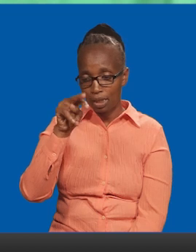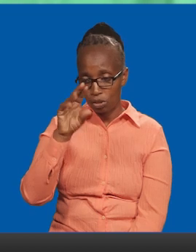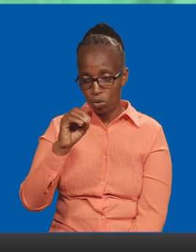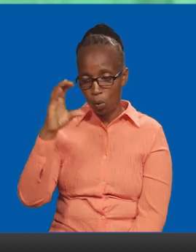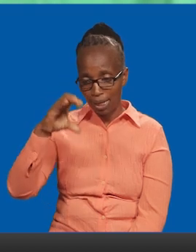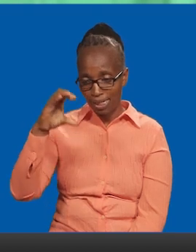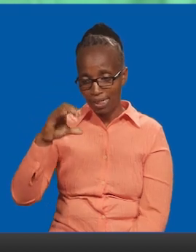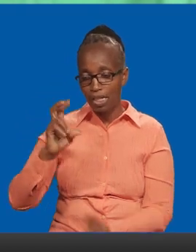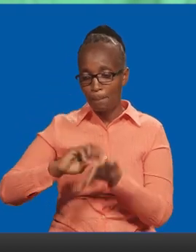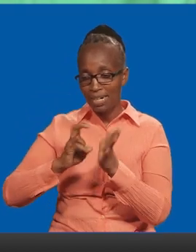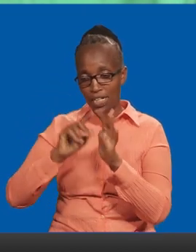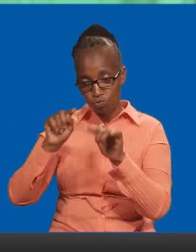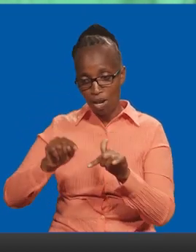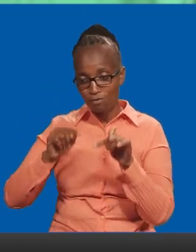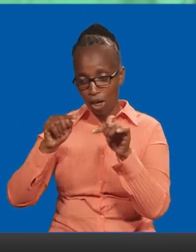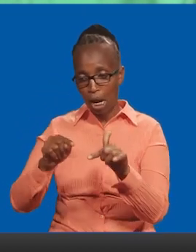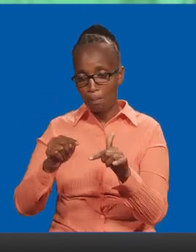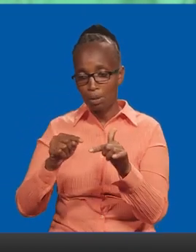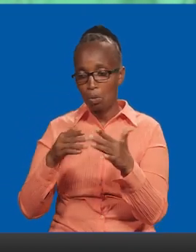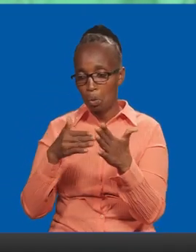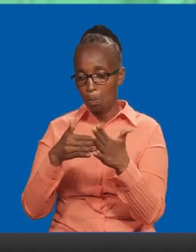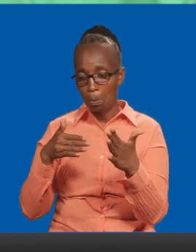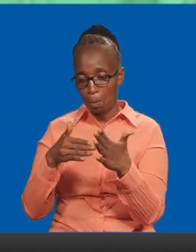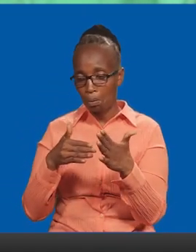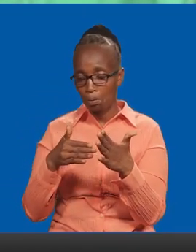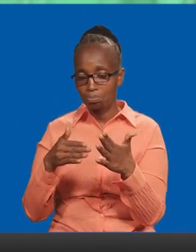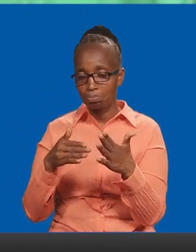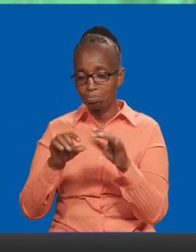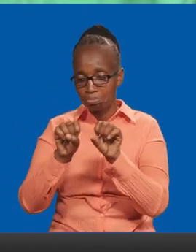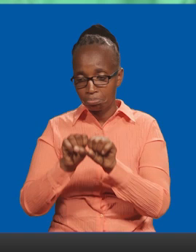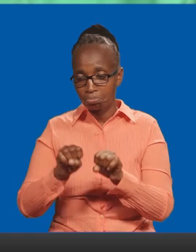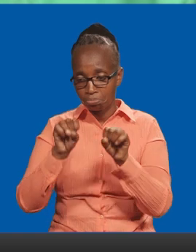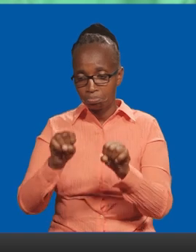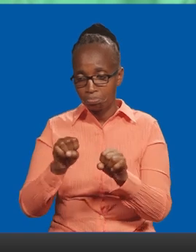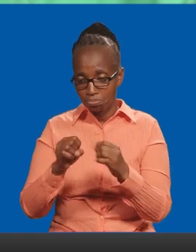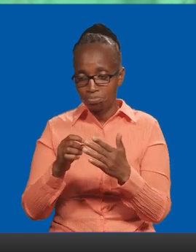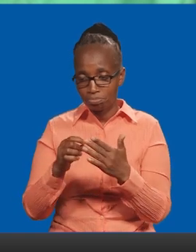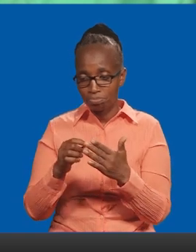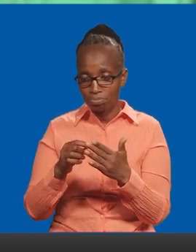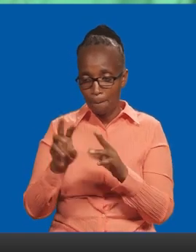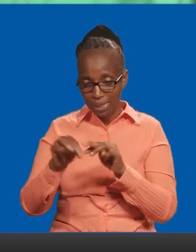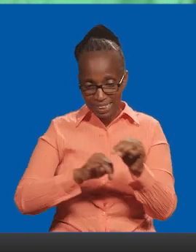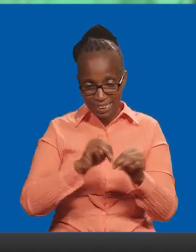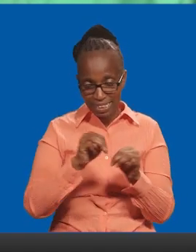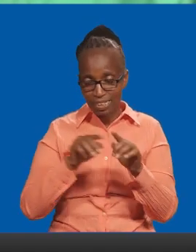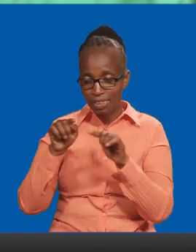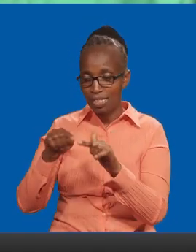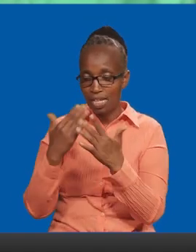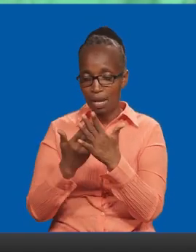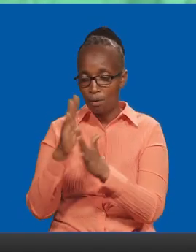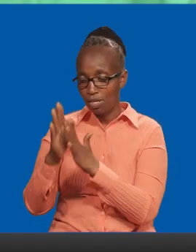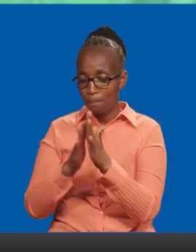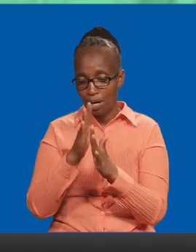rains, and in preparation then we have come to unblock the drainages so that we do not have the issue of flooding in